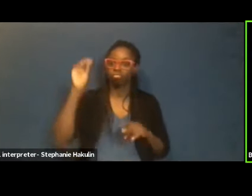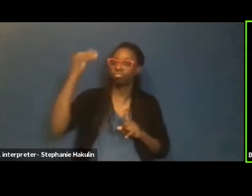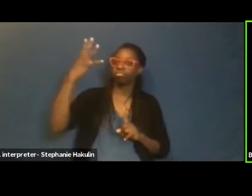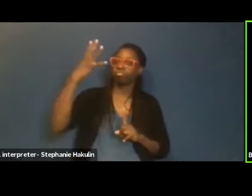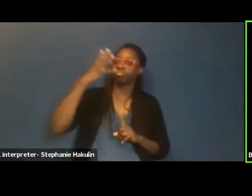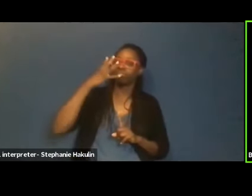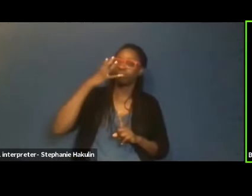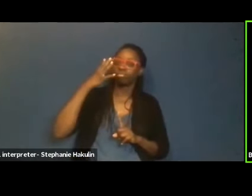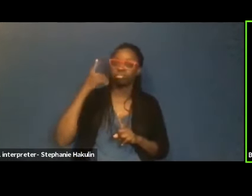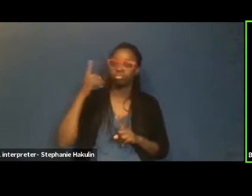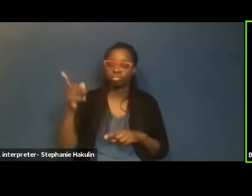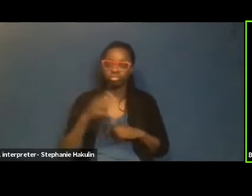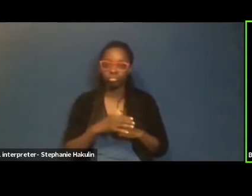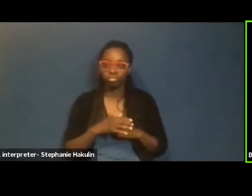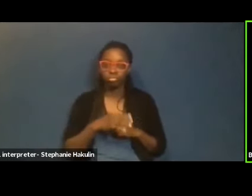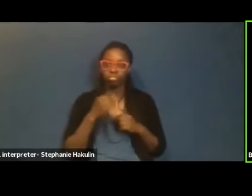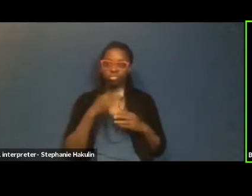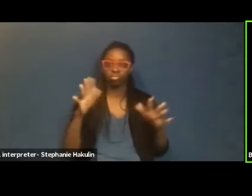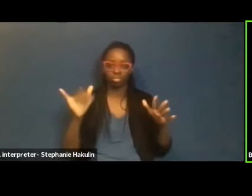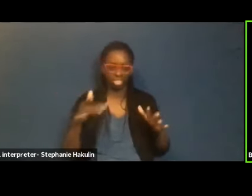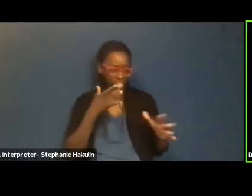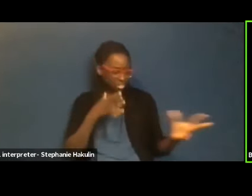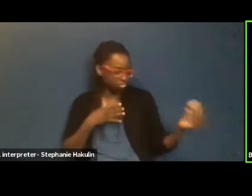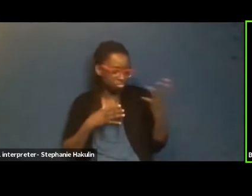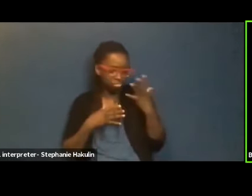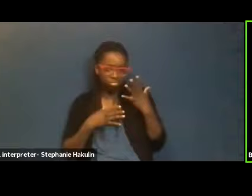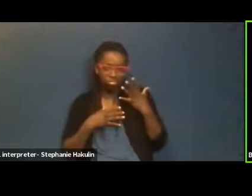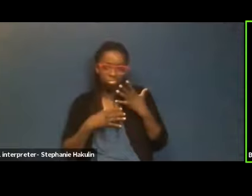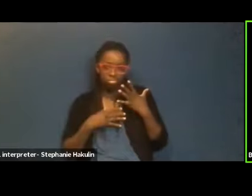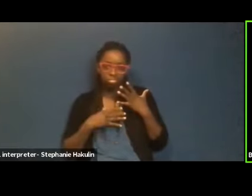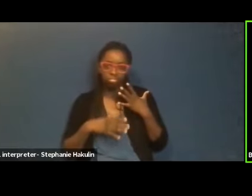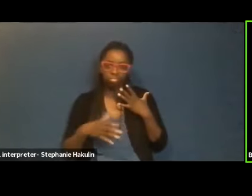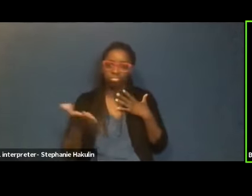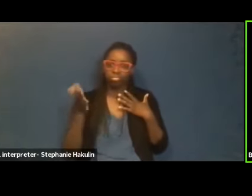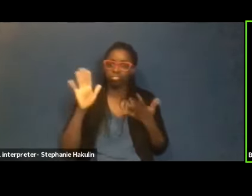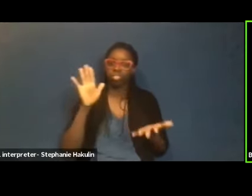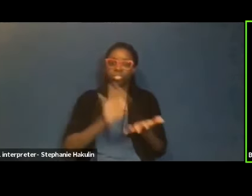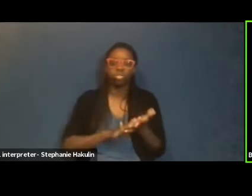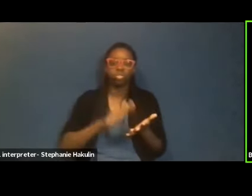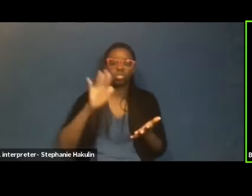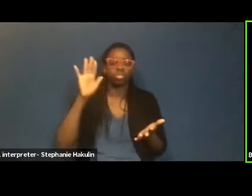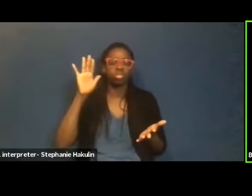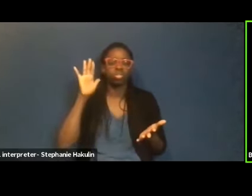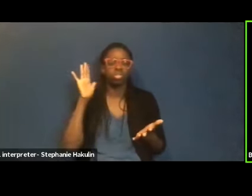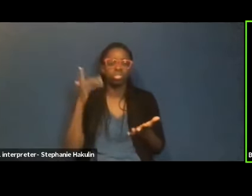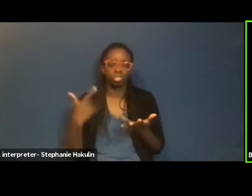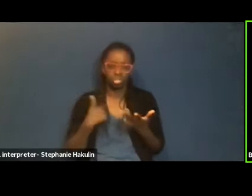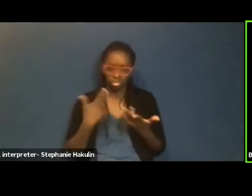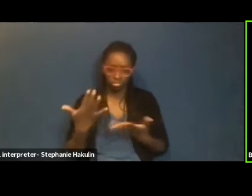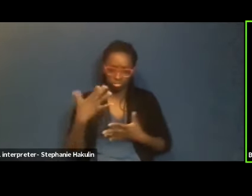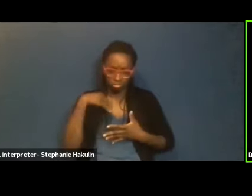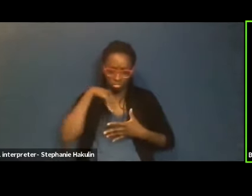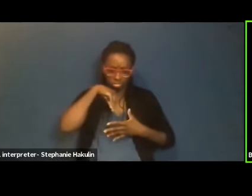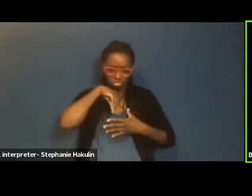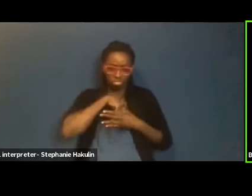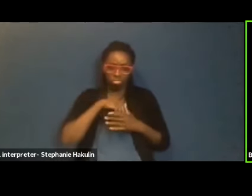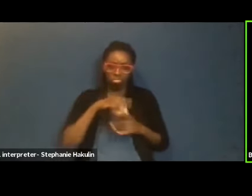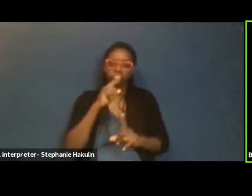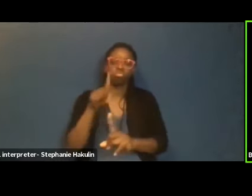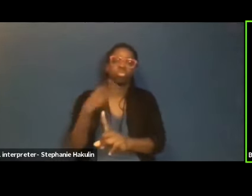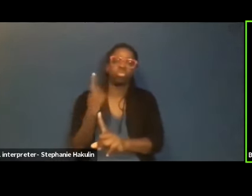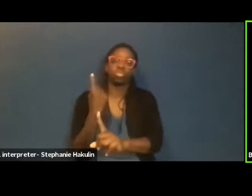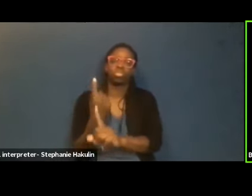overflow. I bathe in her glory. Only she understands this beauty. Says these looks come at a